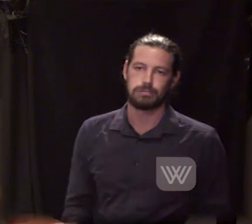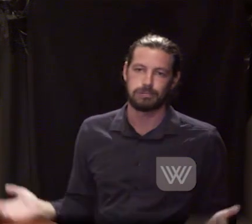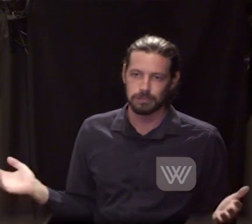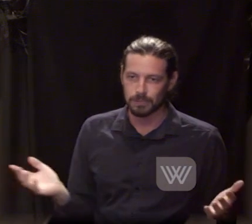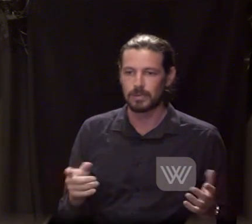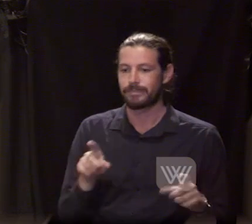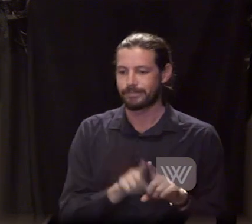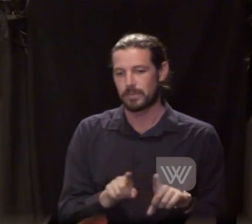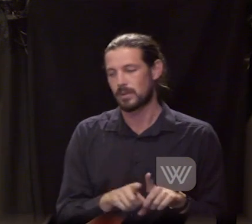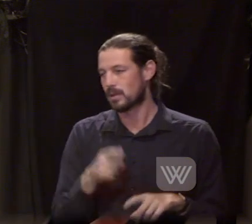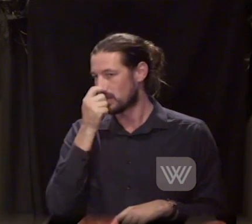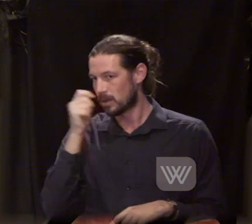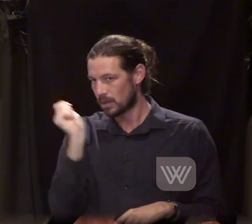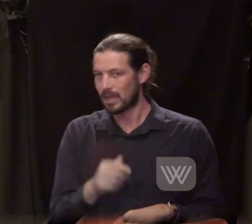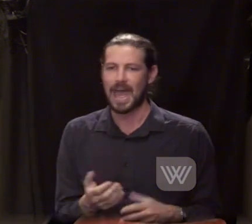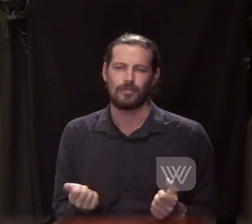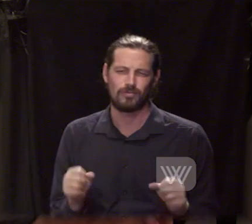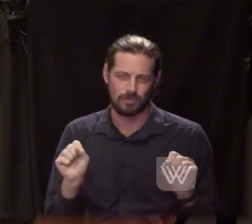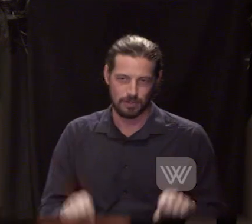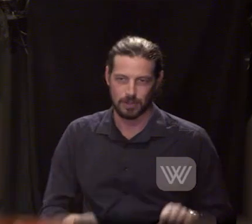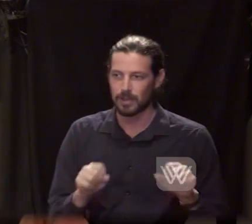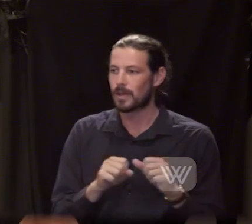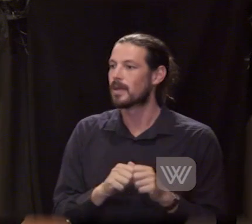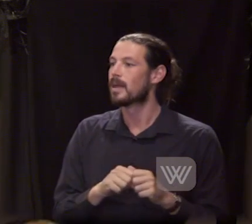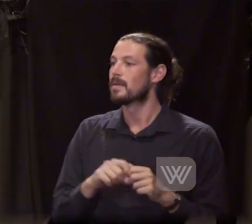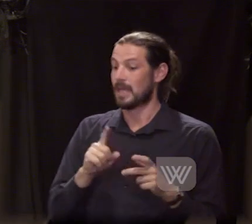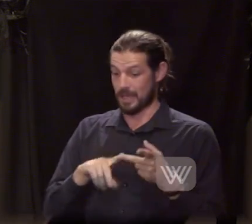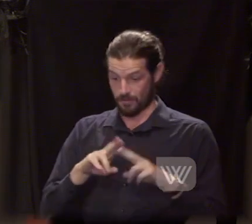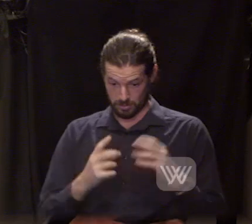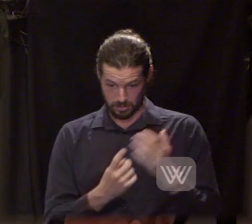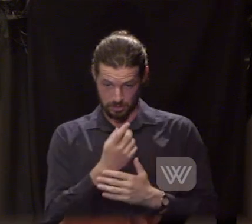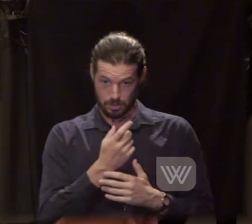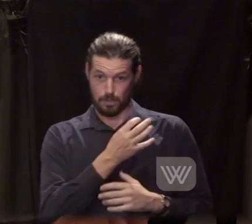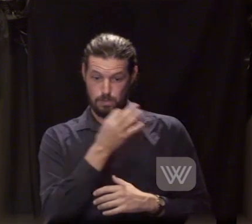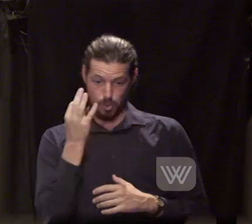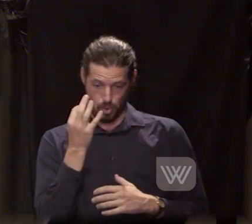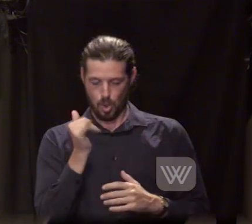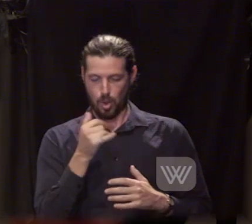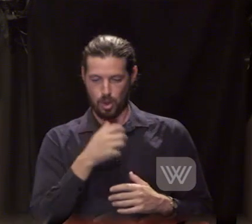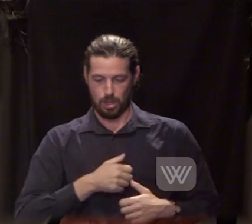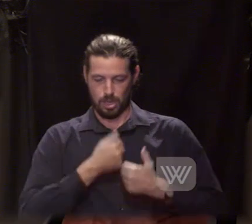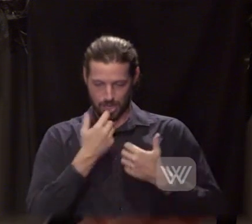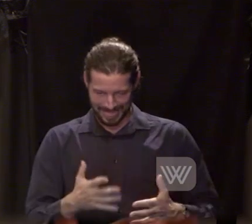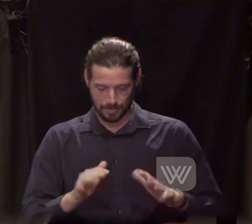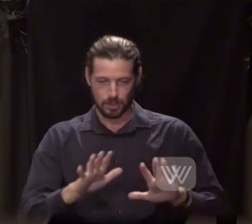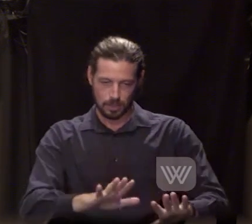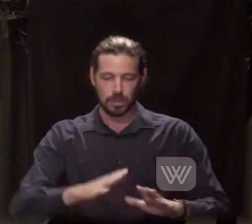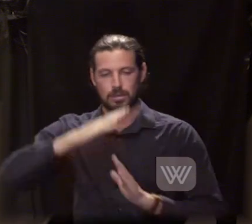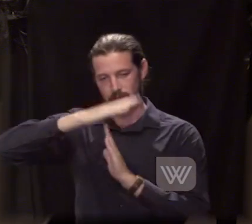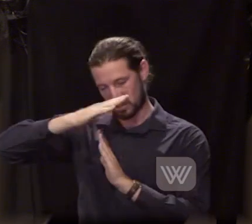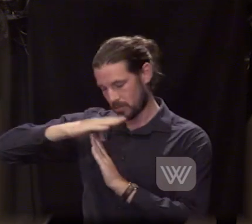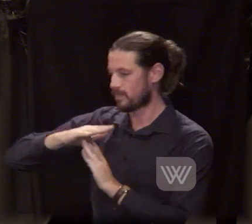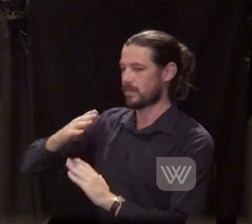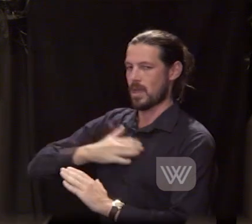doing some of the same things. But when that happens, then we just hit a quick reset and maybe take a couple hours to just do your own thing